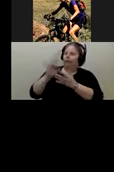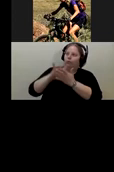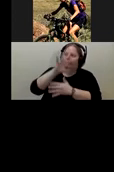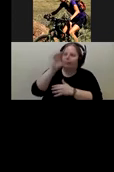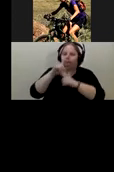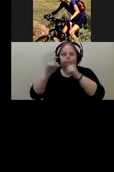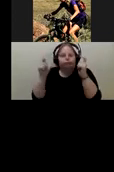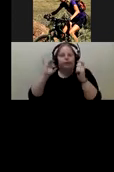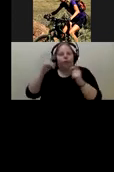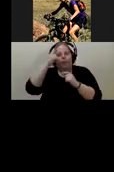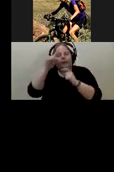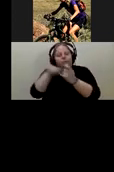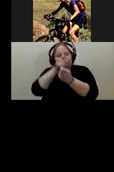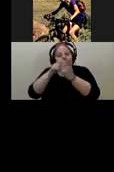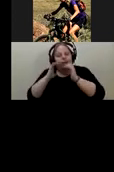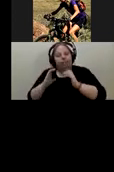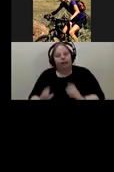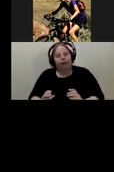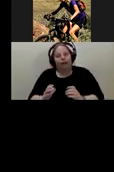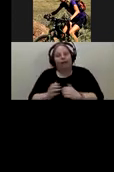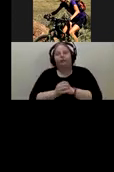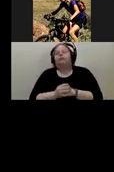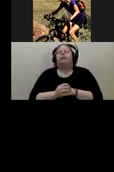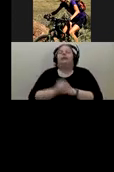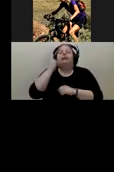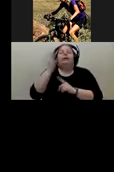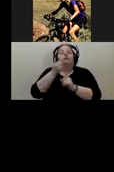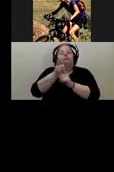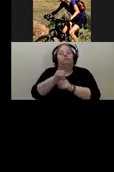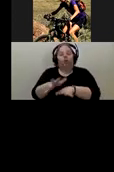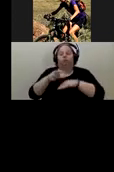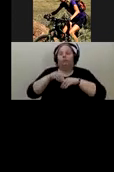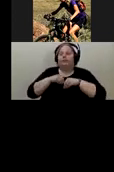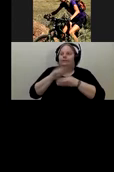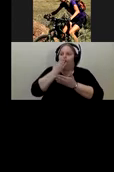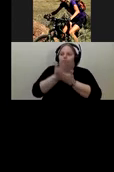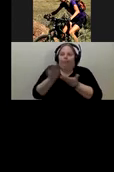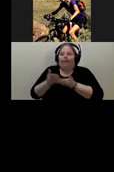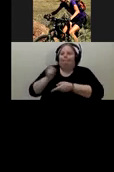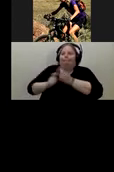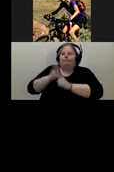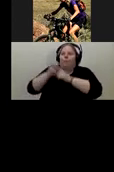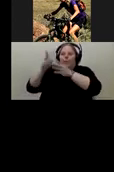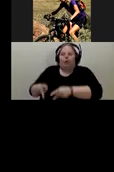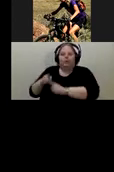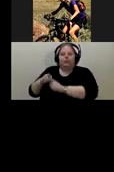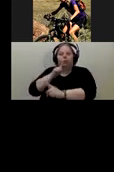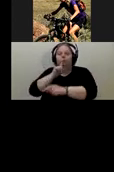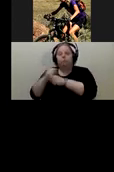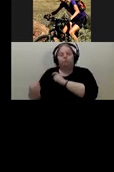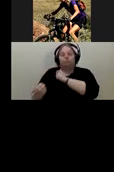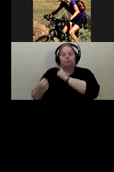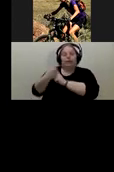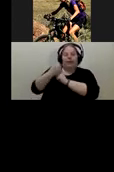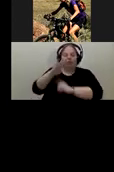of a particular client, right? If you receive goodies from that person, it is going to impact the way you feel about